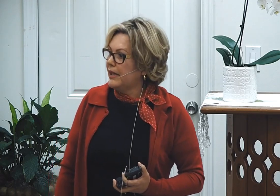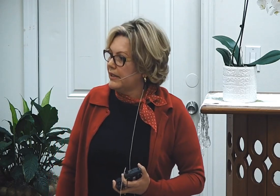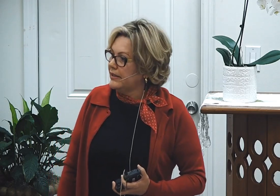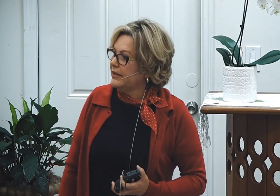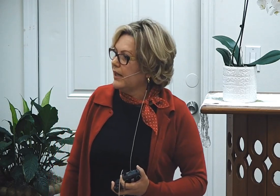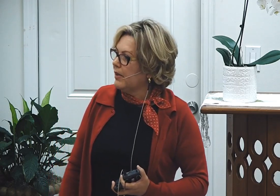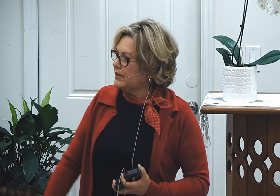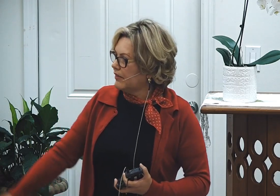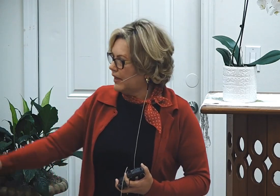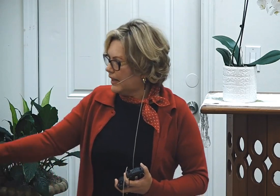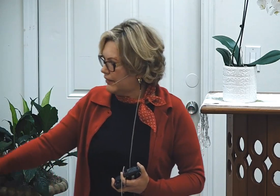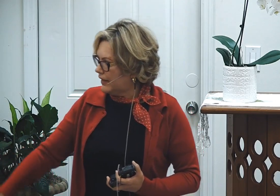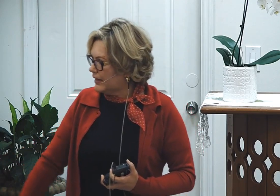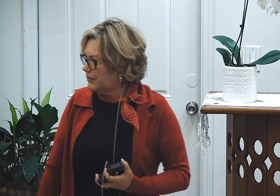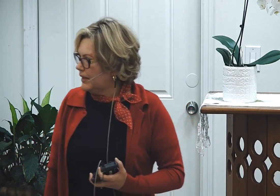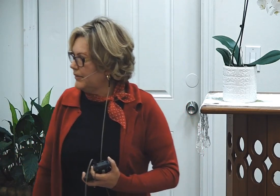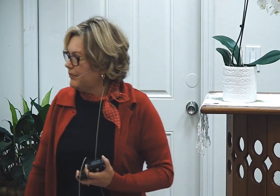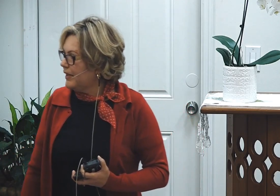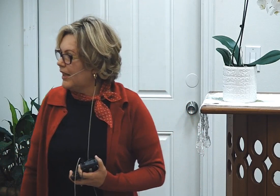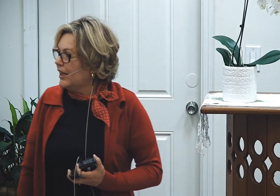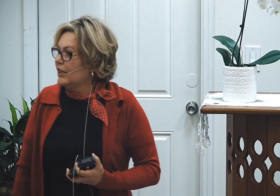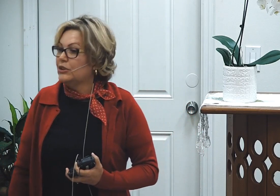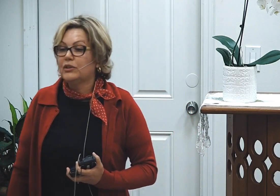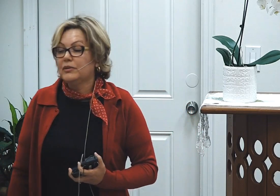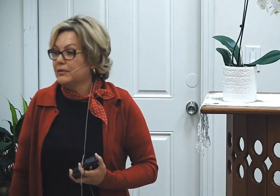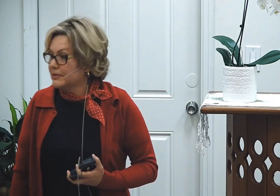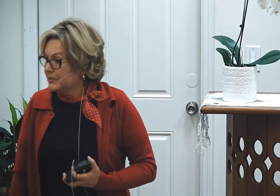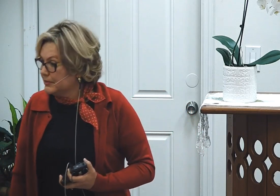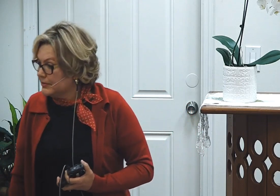The fish is dying.